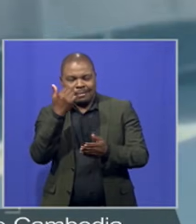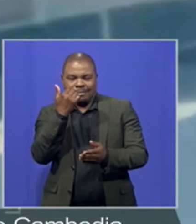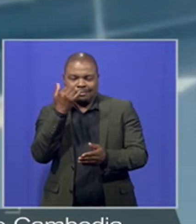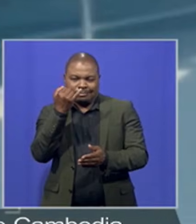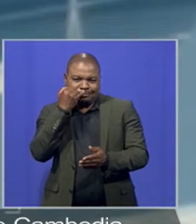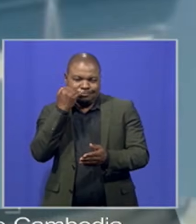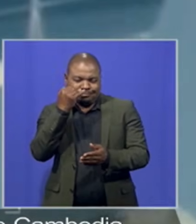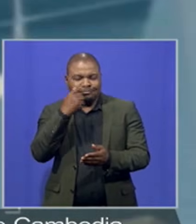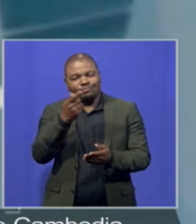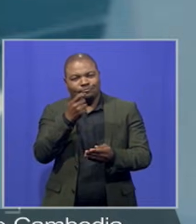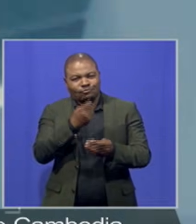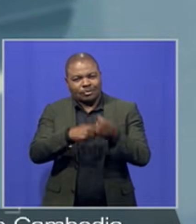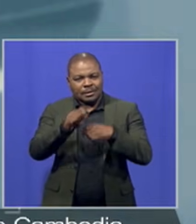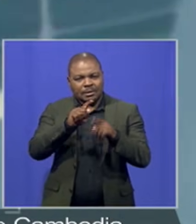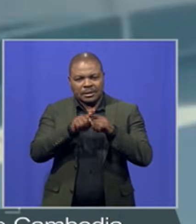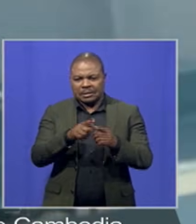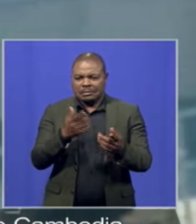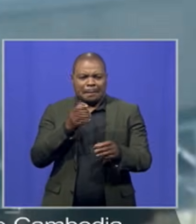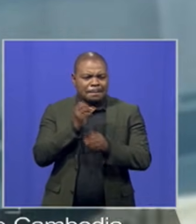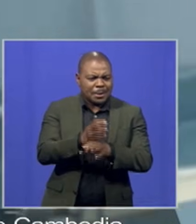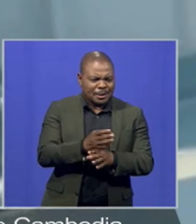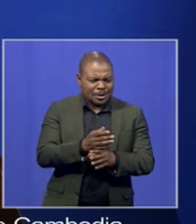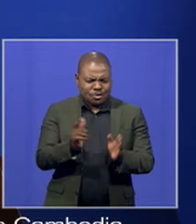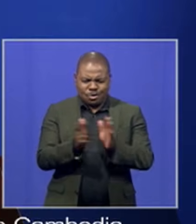ka ha ho bopaki bo tshwarehang.